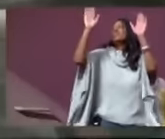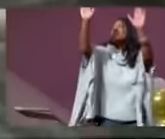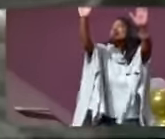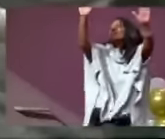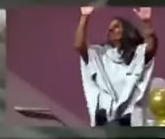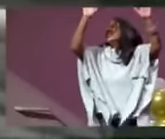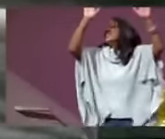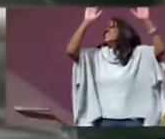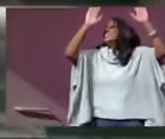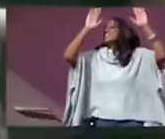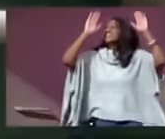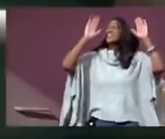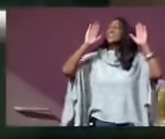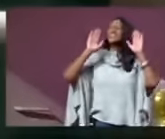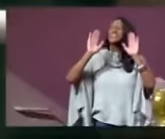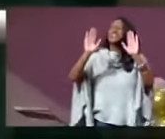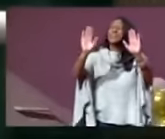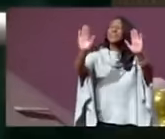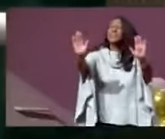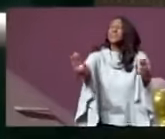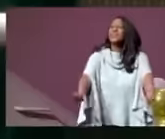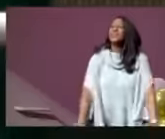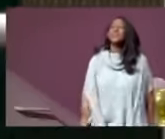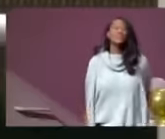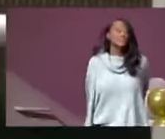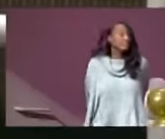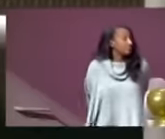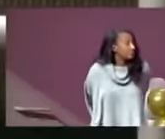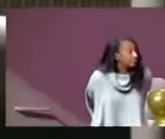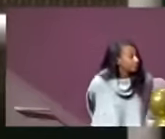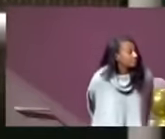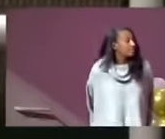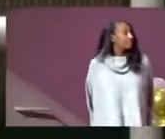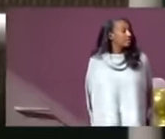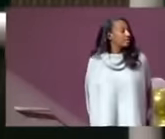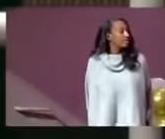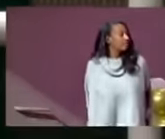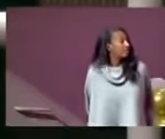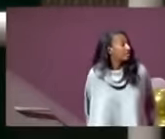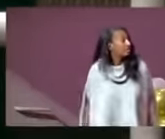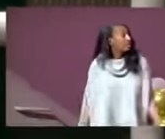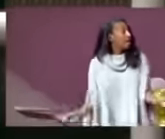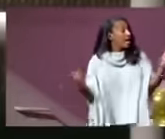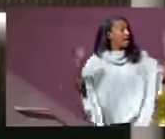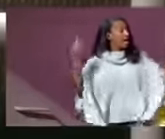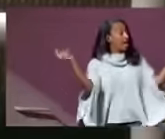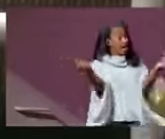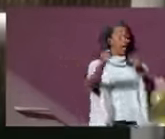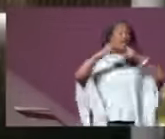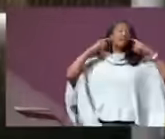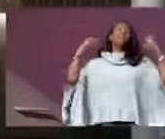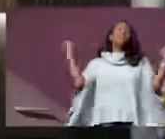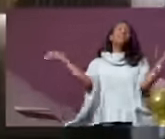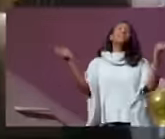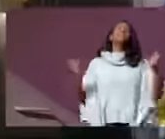is wonderful. One more time, all over the building, lift your voice with us and say, hallelujah.